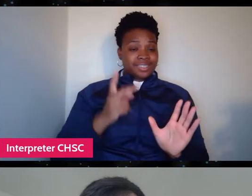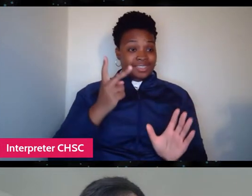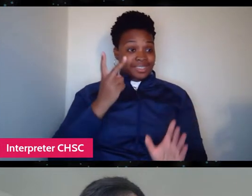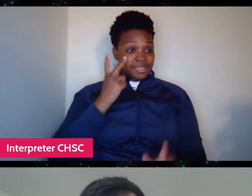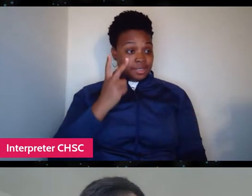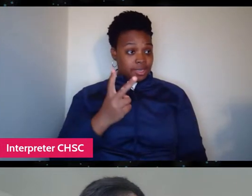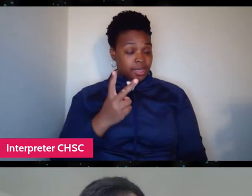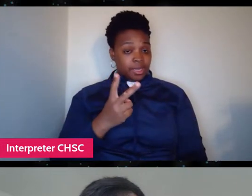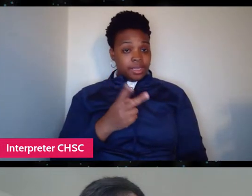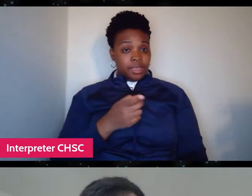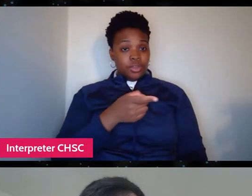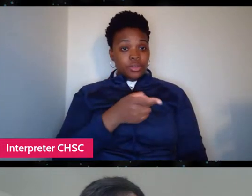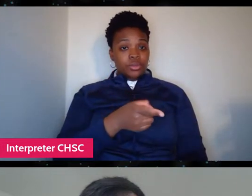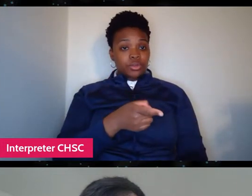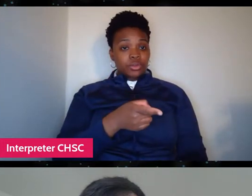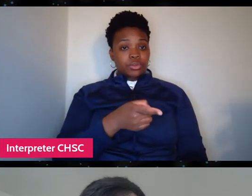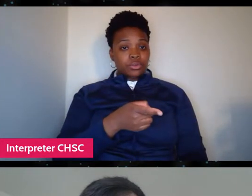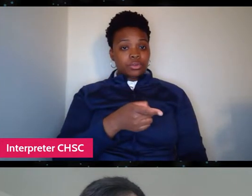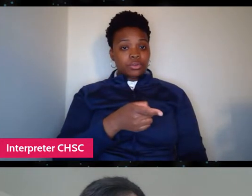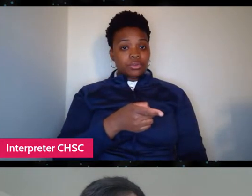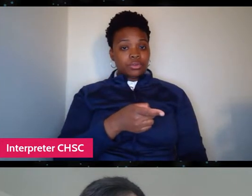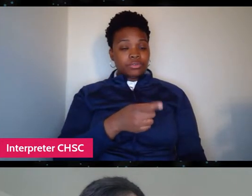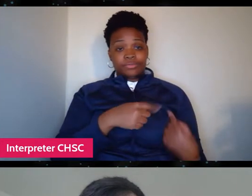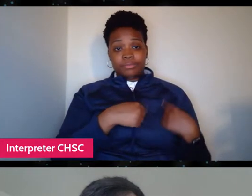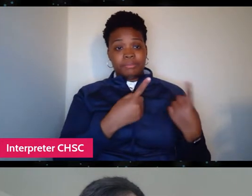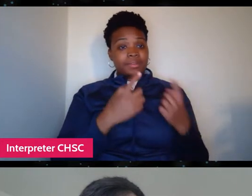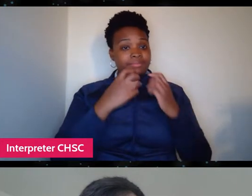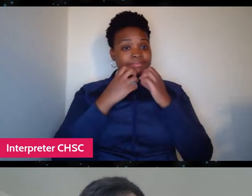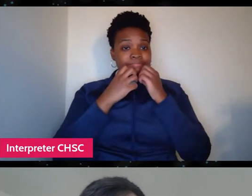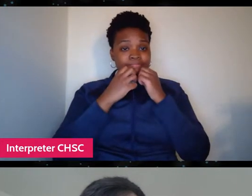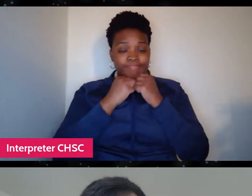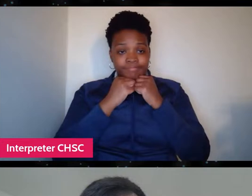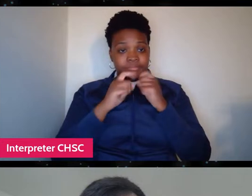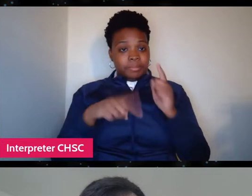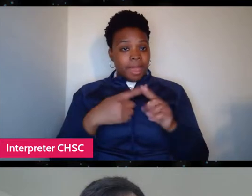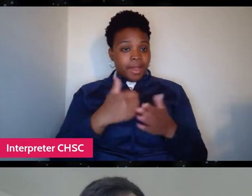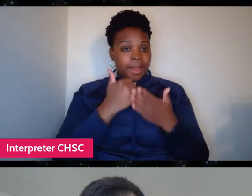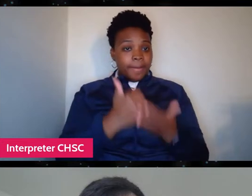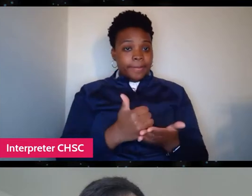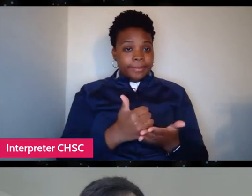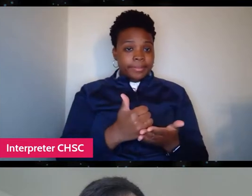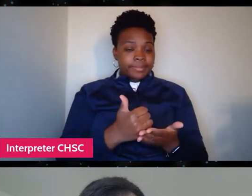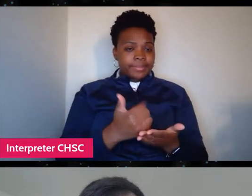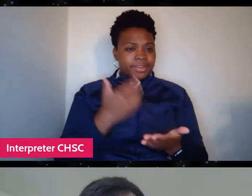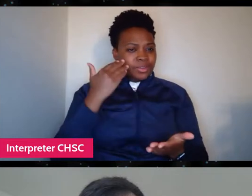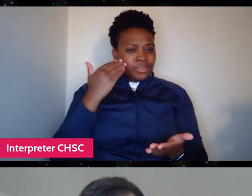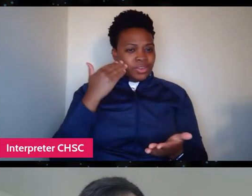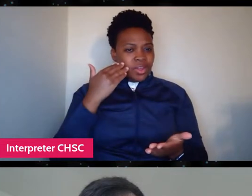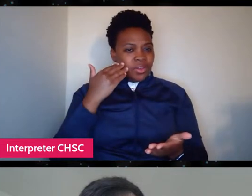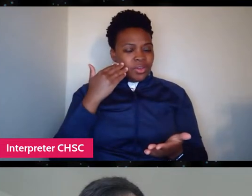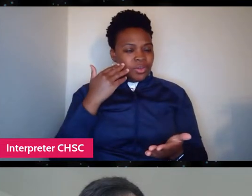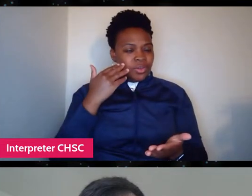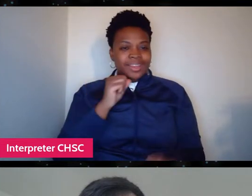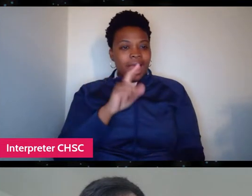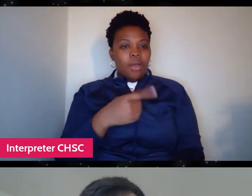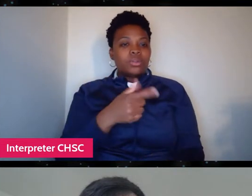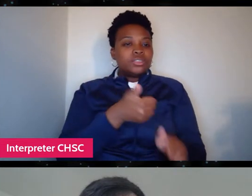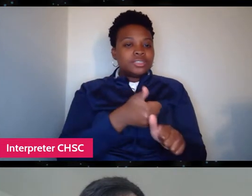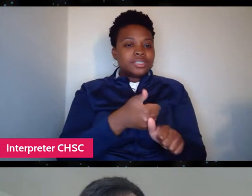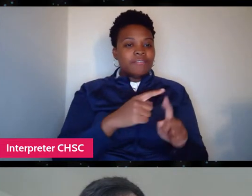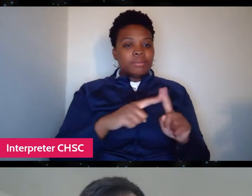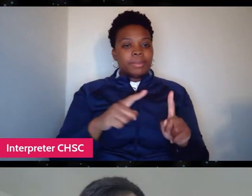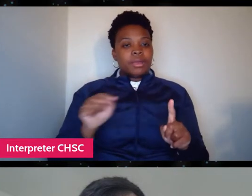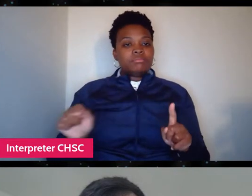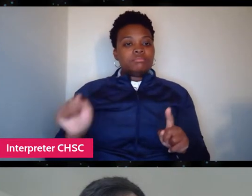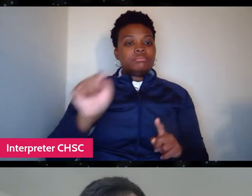that you've been passionate about helping, you know, not just yourself, but those